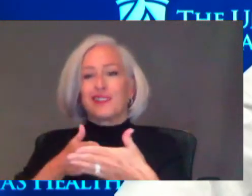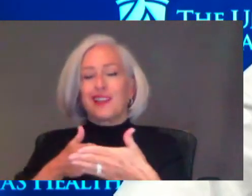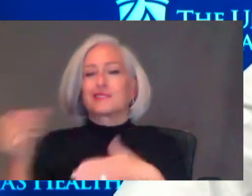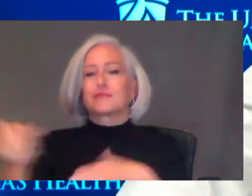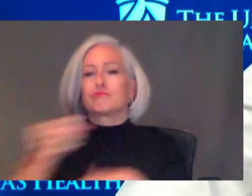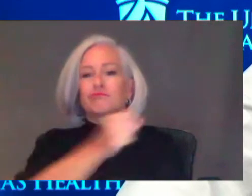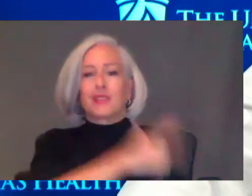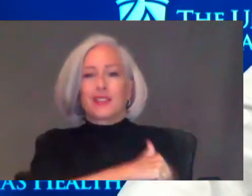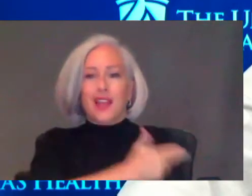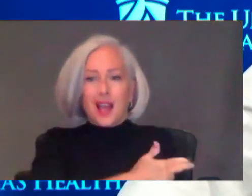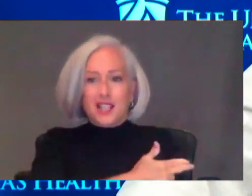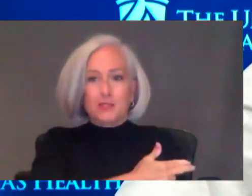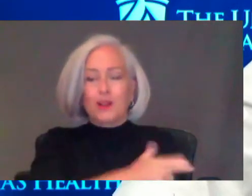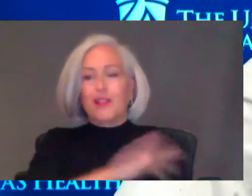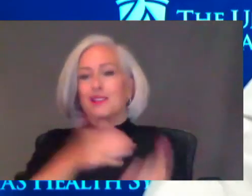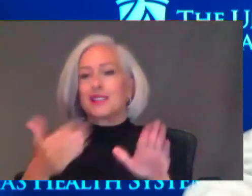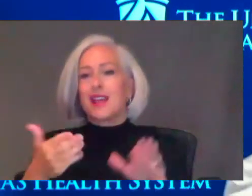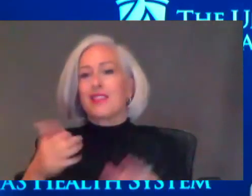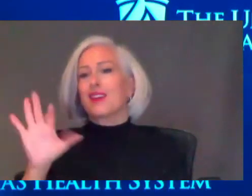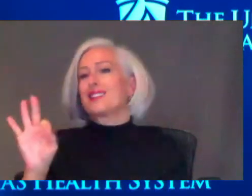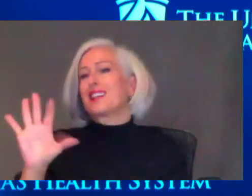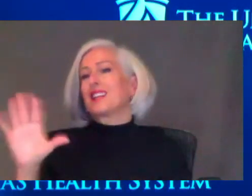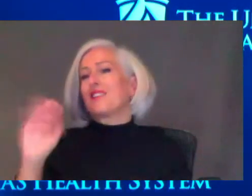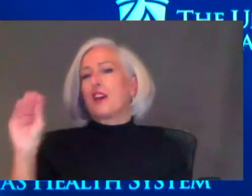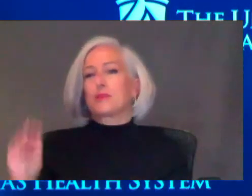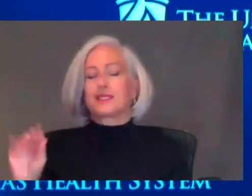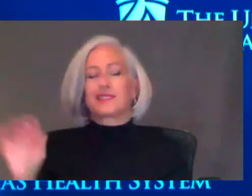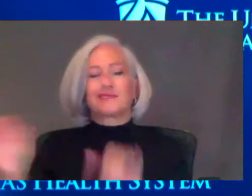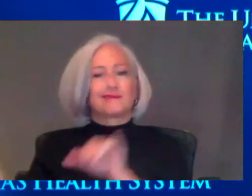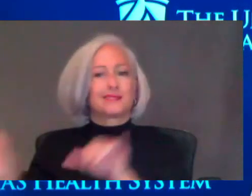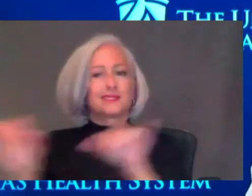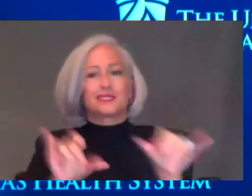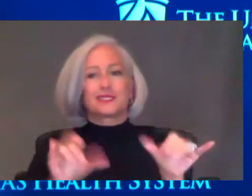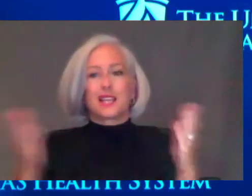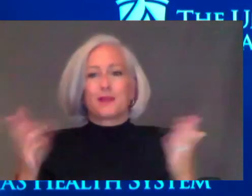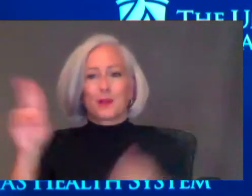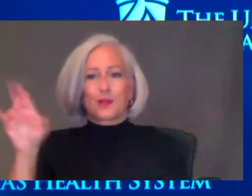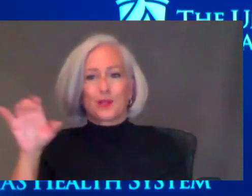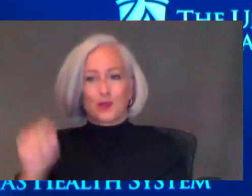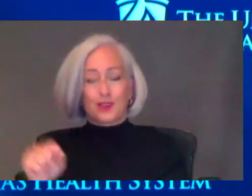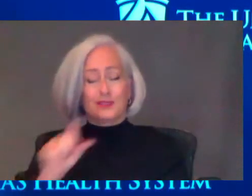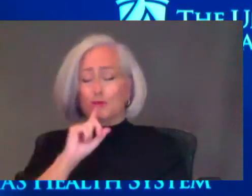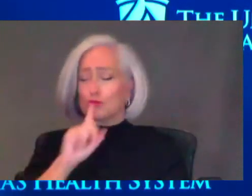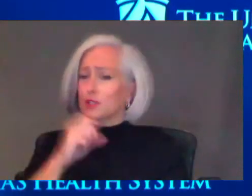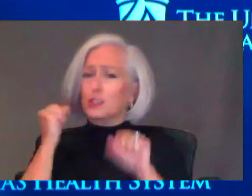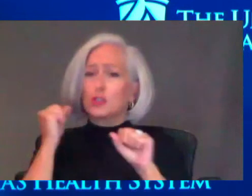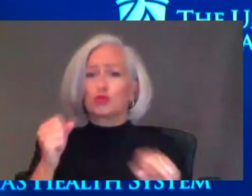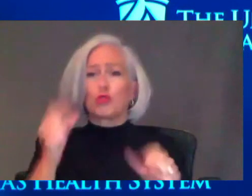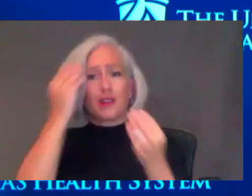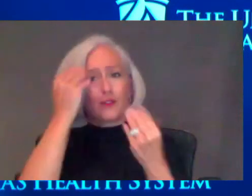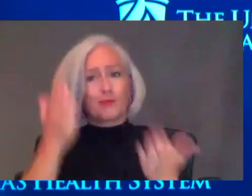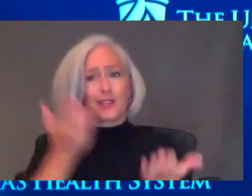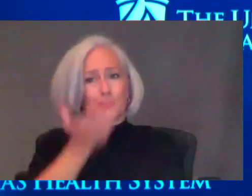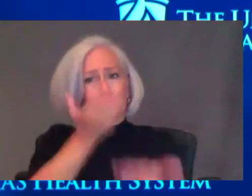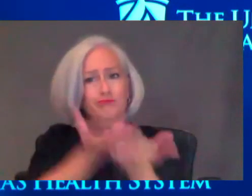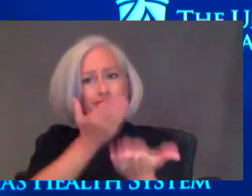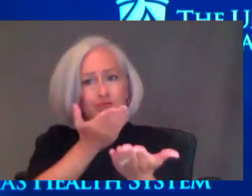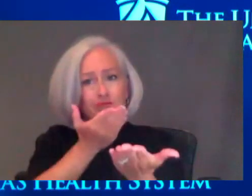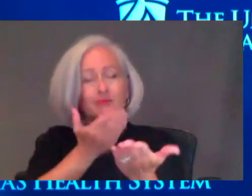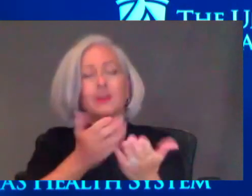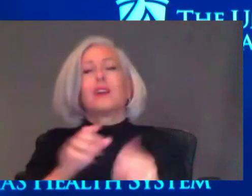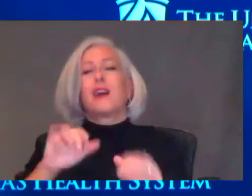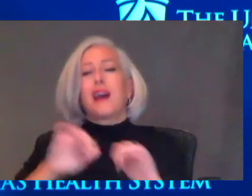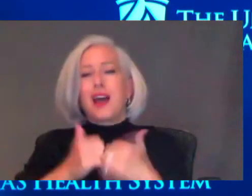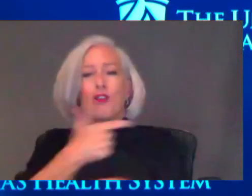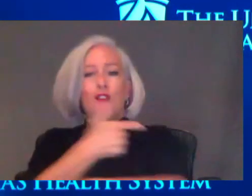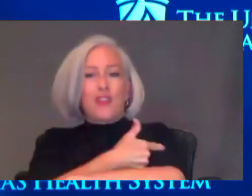continues to provide protection against hospitalization, severe disease, and death. Yep, it's key, and we want that to happen in kids too. And these